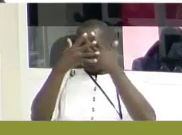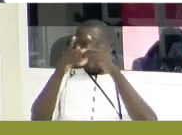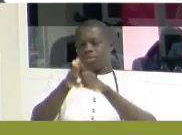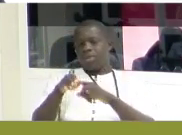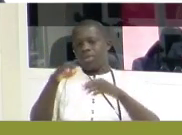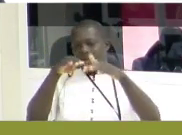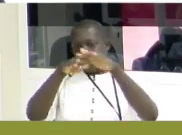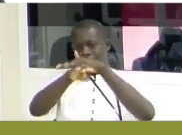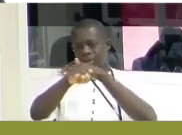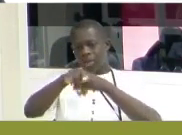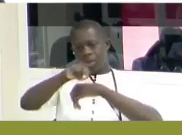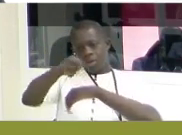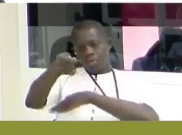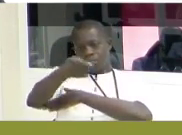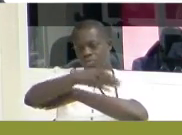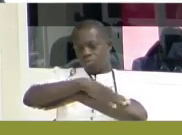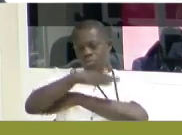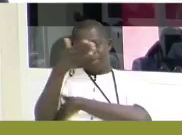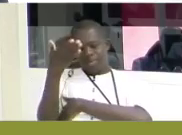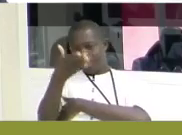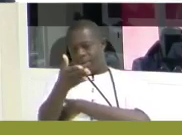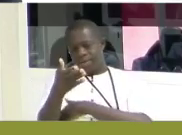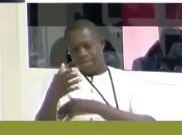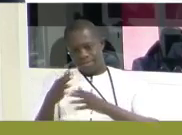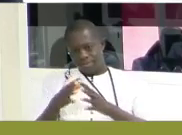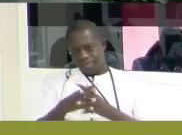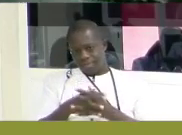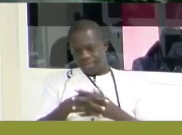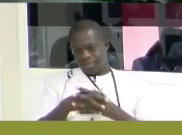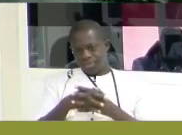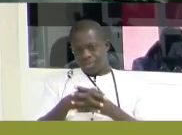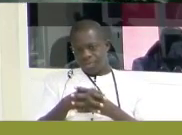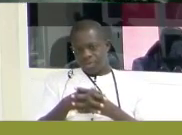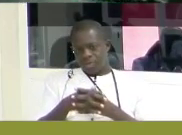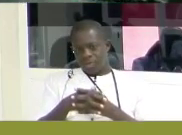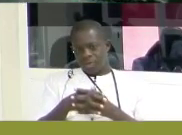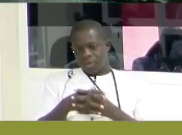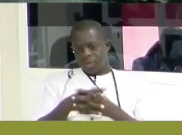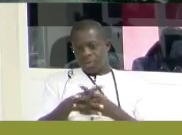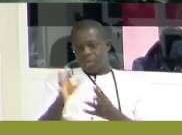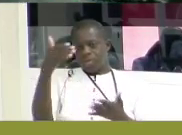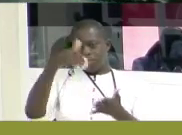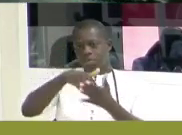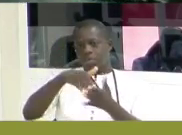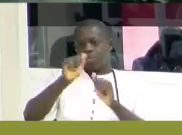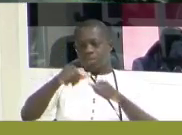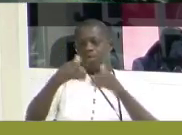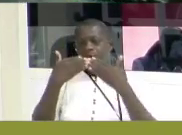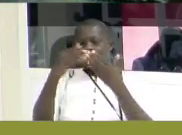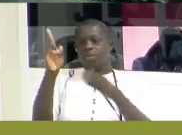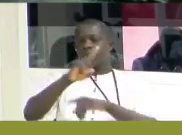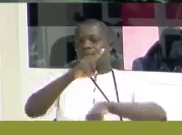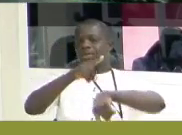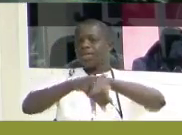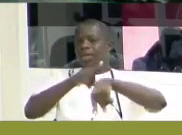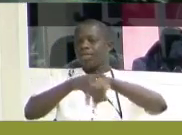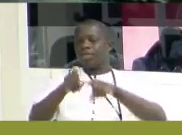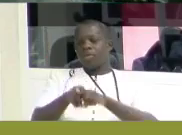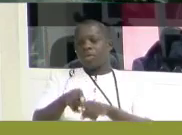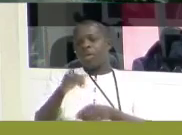locked up in that cell. And up to that point, can you just tell us what the time was at that point? That was in the evening,